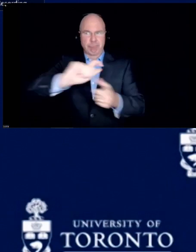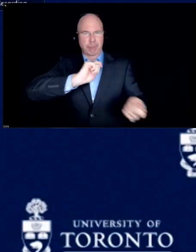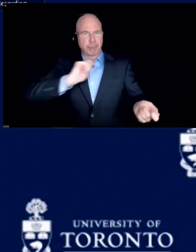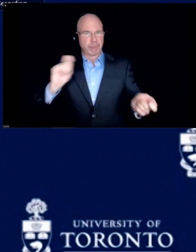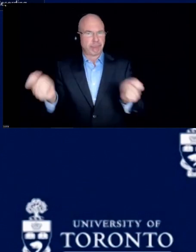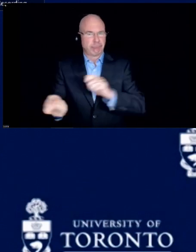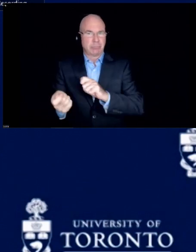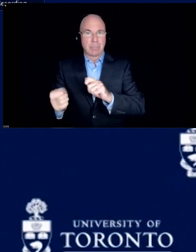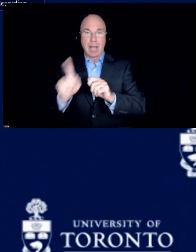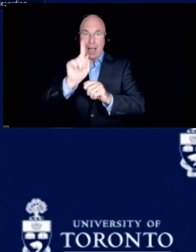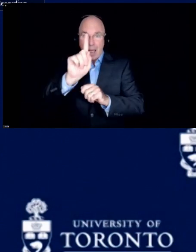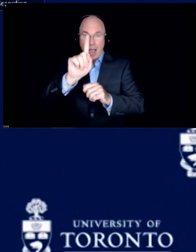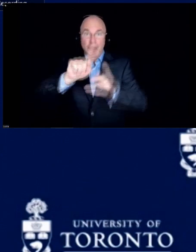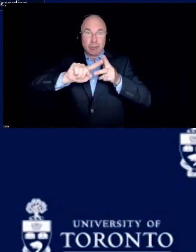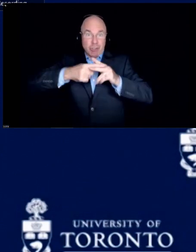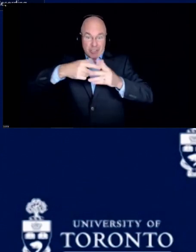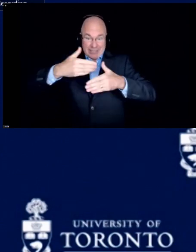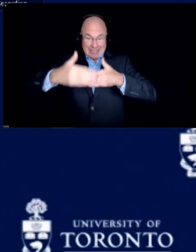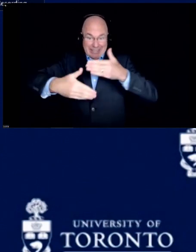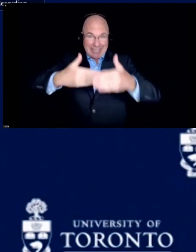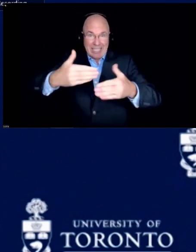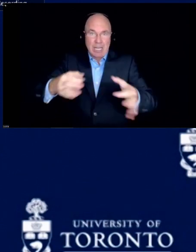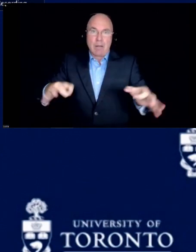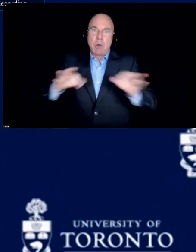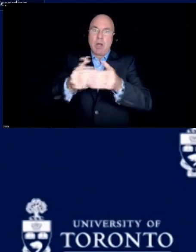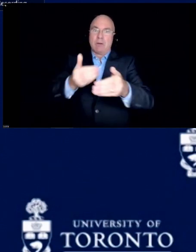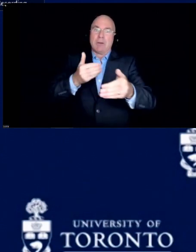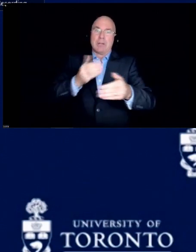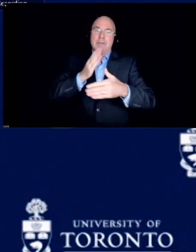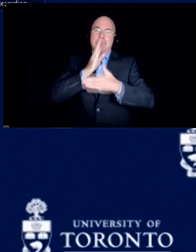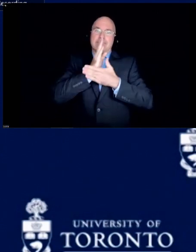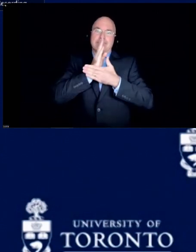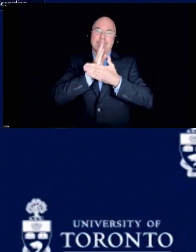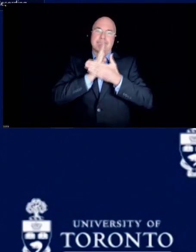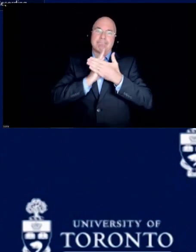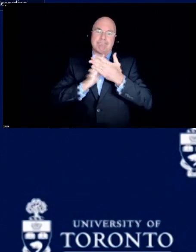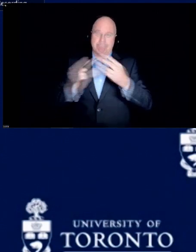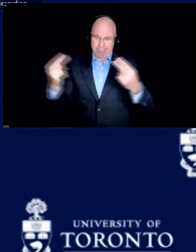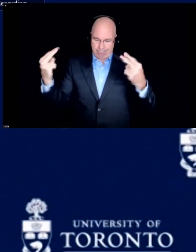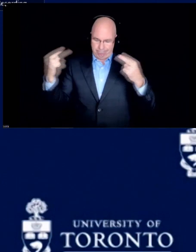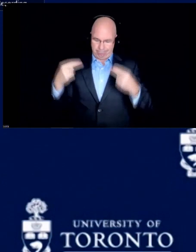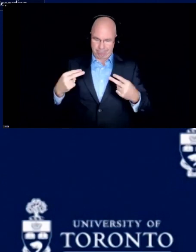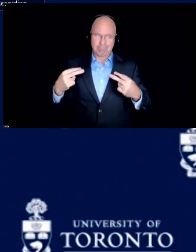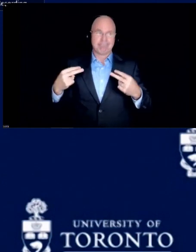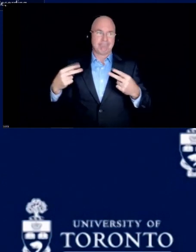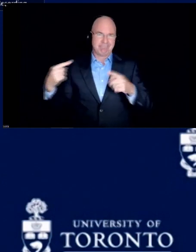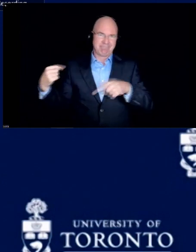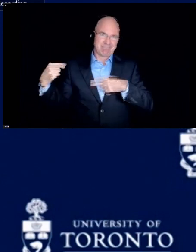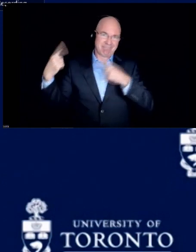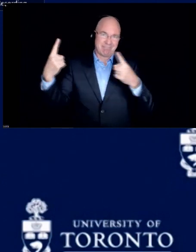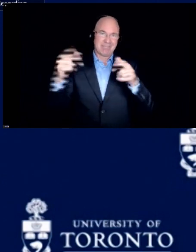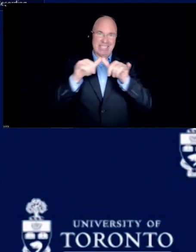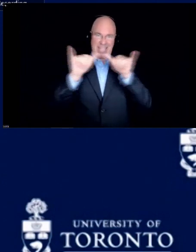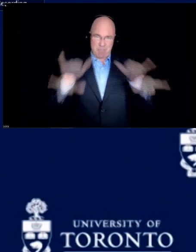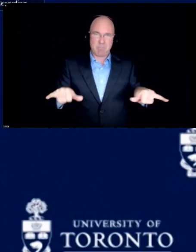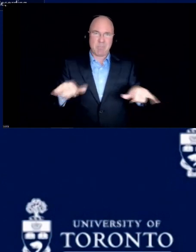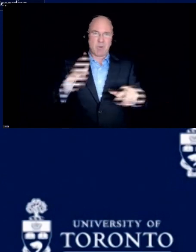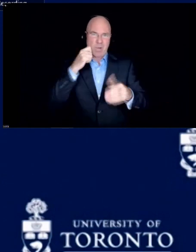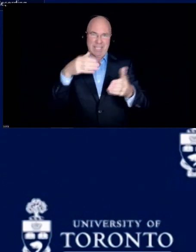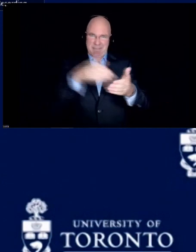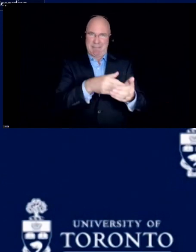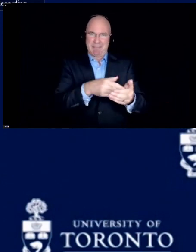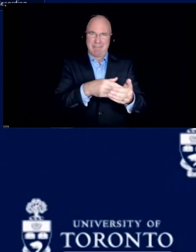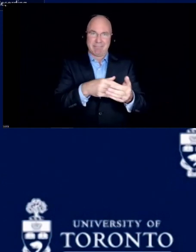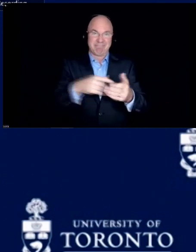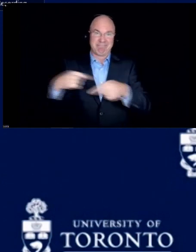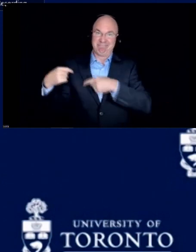starts with the humility to acknowledge the reality of systemic racism, the inadequacy of what we've done so far, and a willingness to aspire